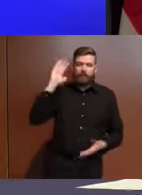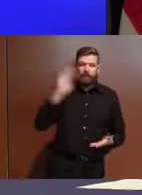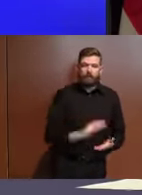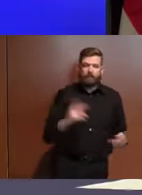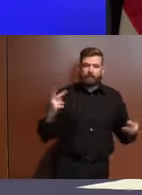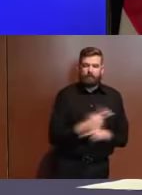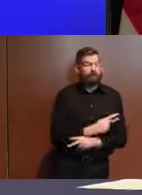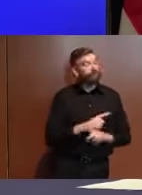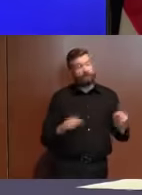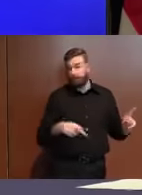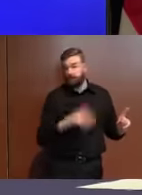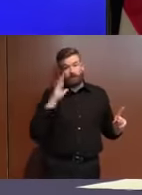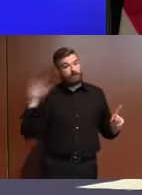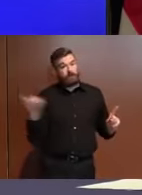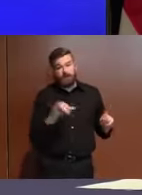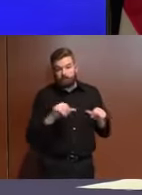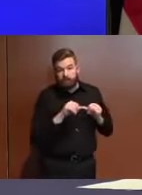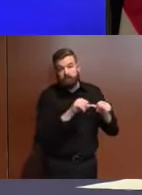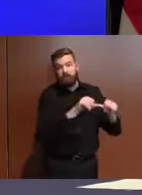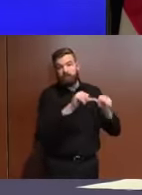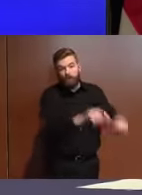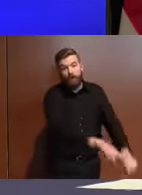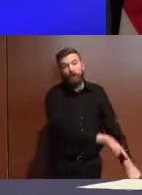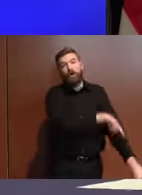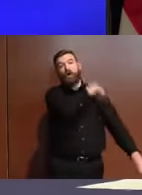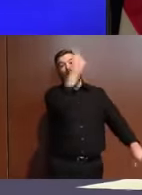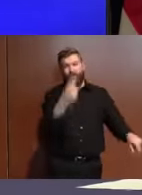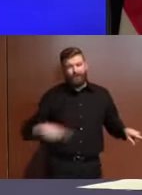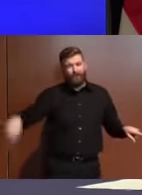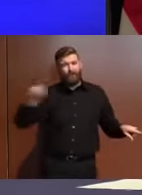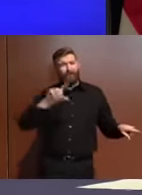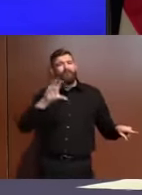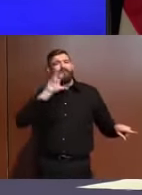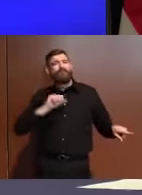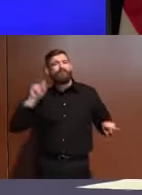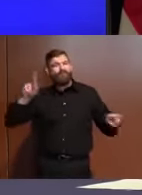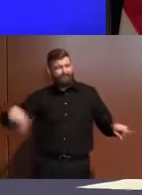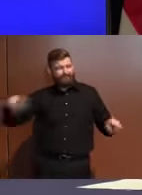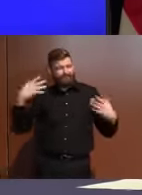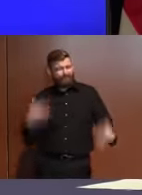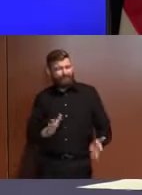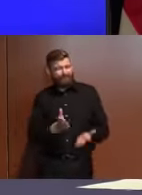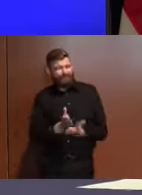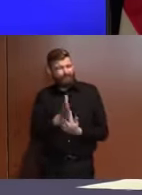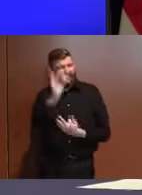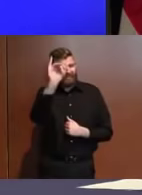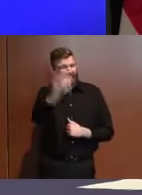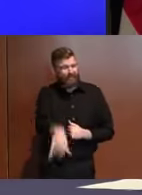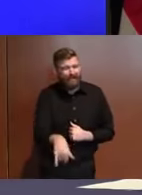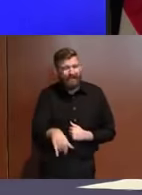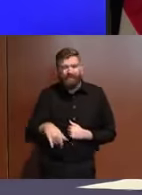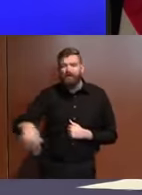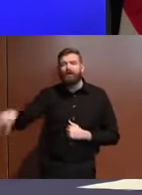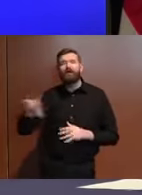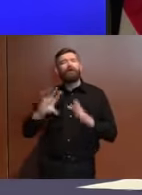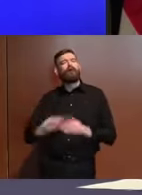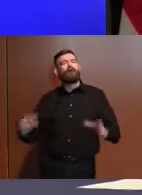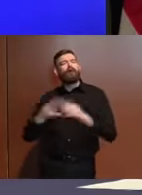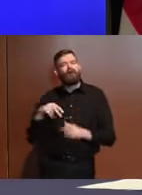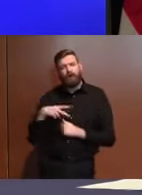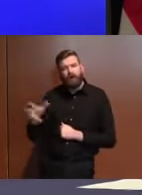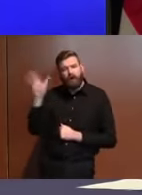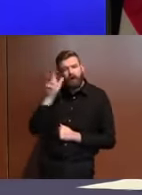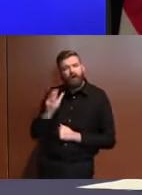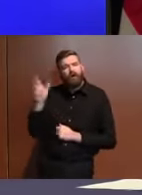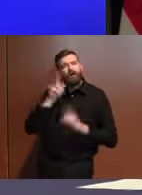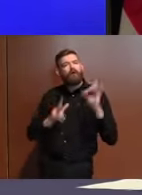they know, because they lived it, and we all know by reflection from their experience, that we also have to stick